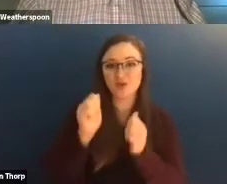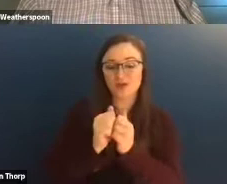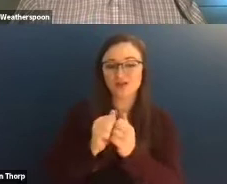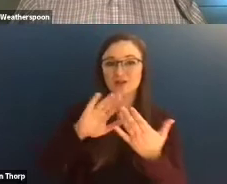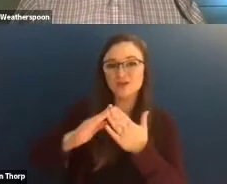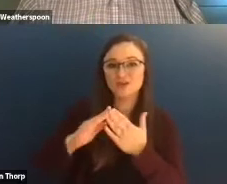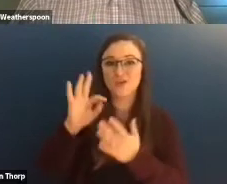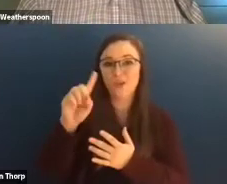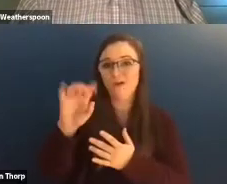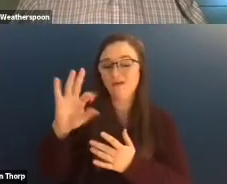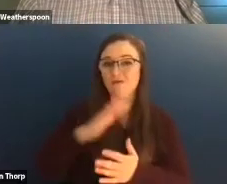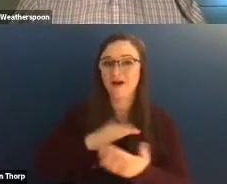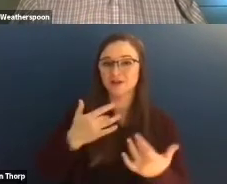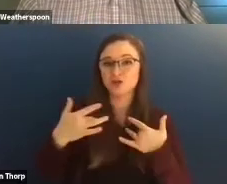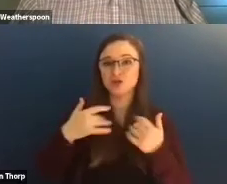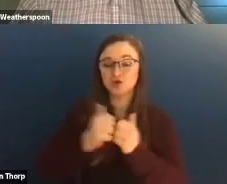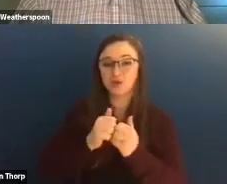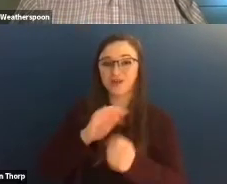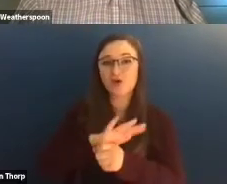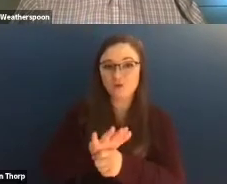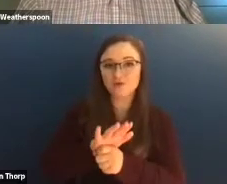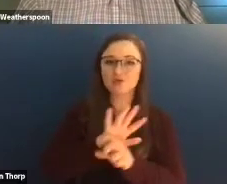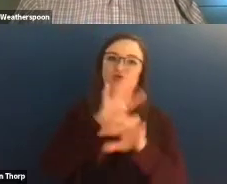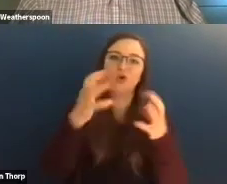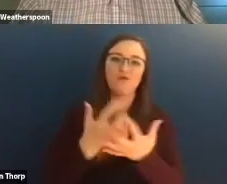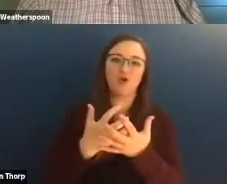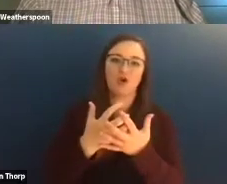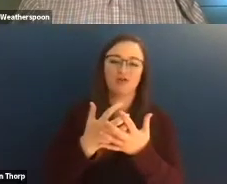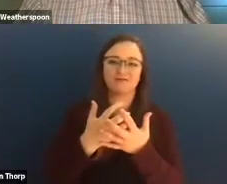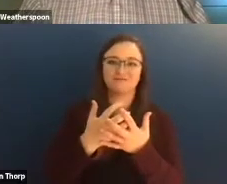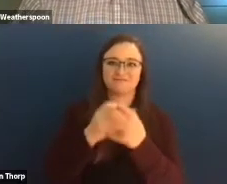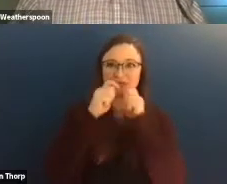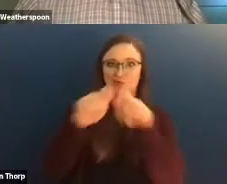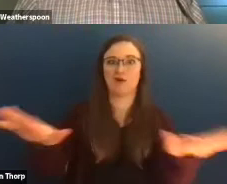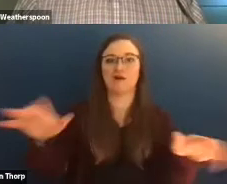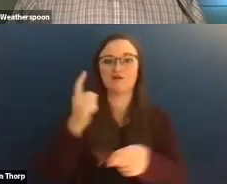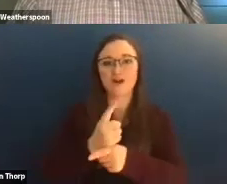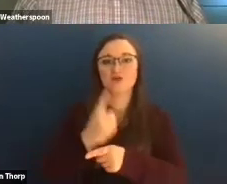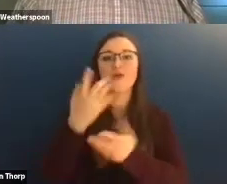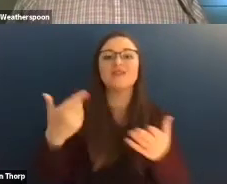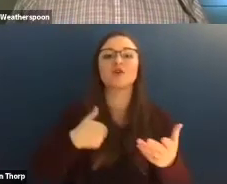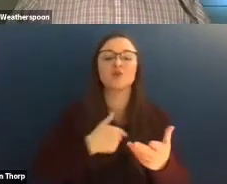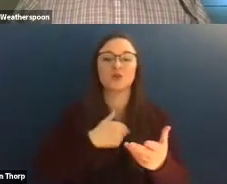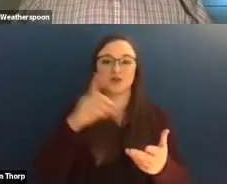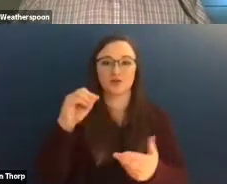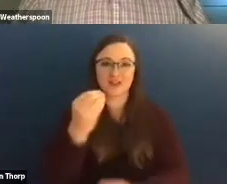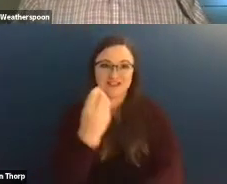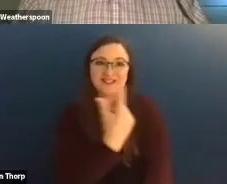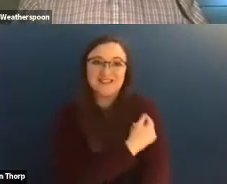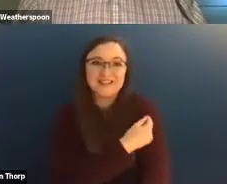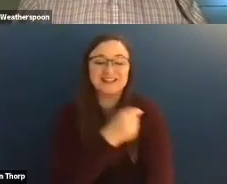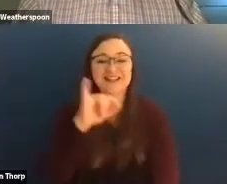COVID was, you know, overall transmission. And one thing that we do is immunizations. And so what I've noticed